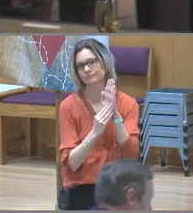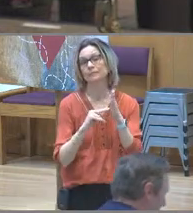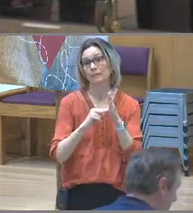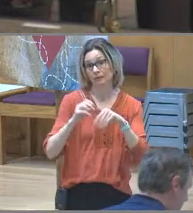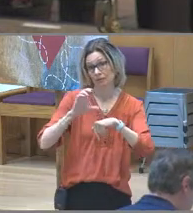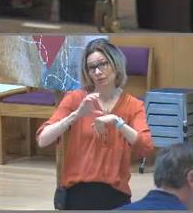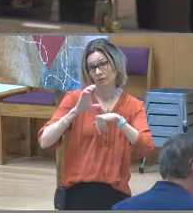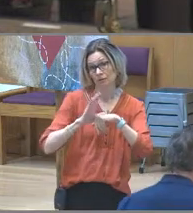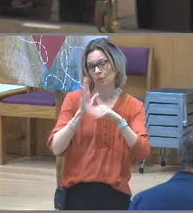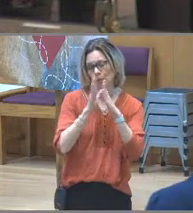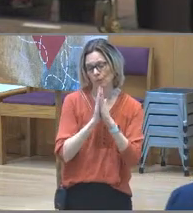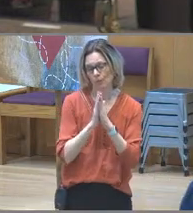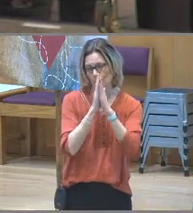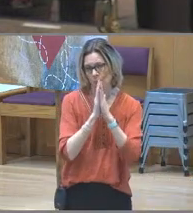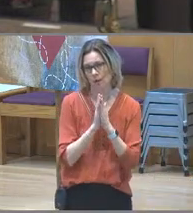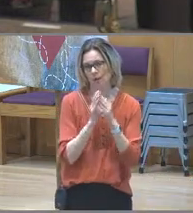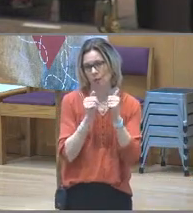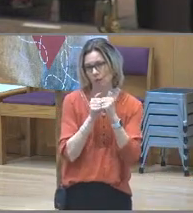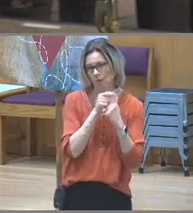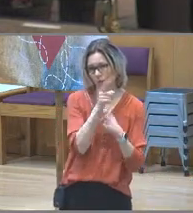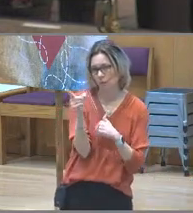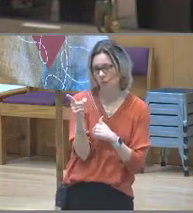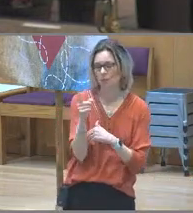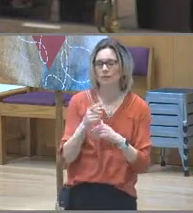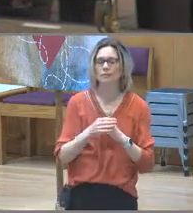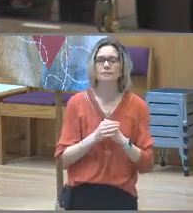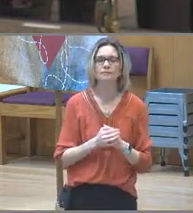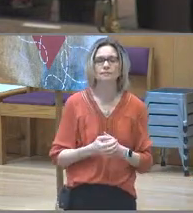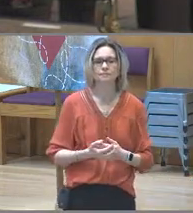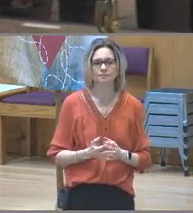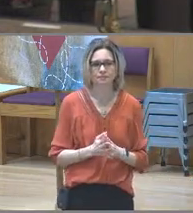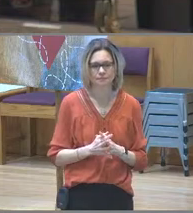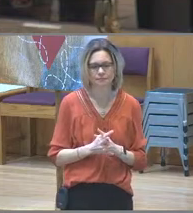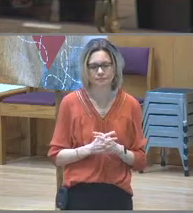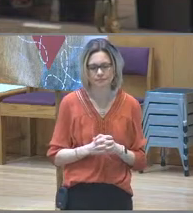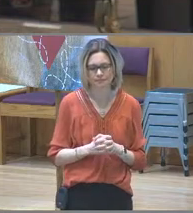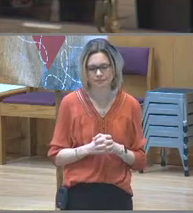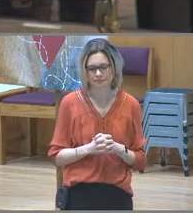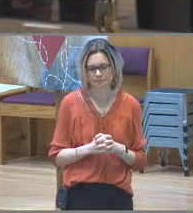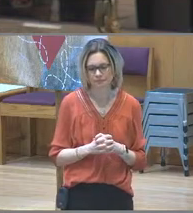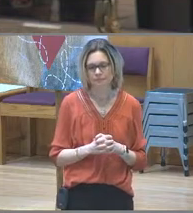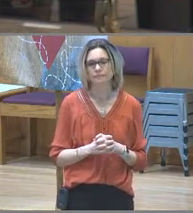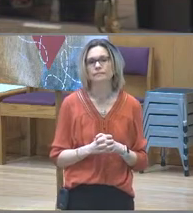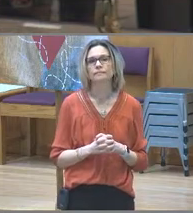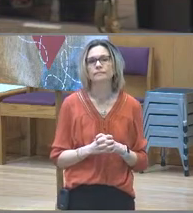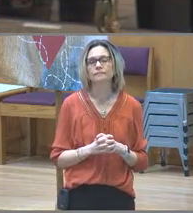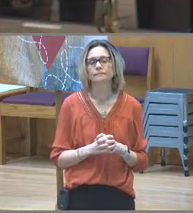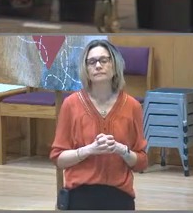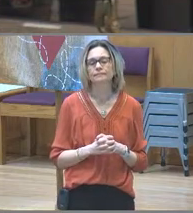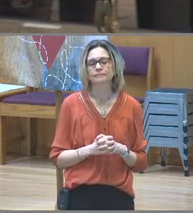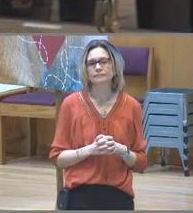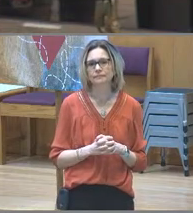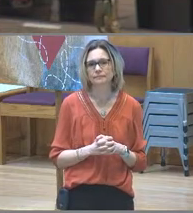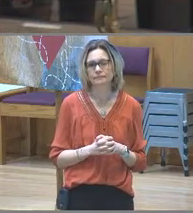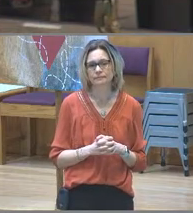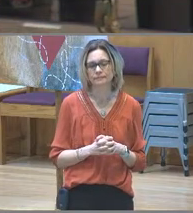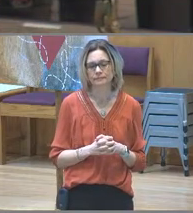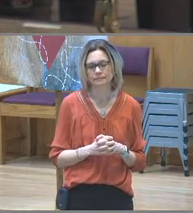can be in prayer with you and for you, and in that way, live out that welcome of the Lord Jesus